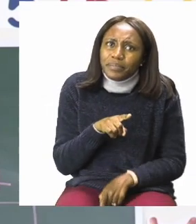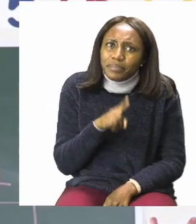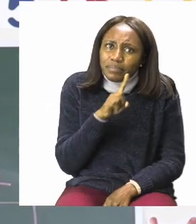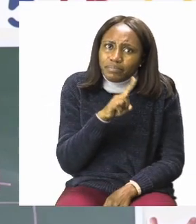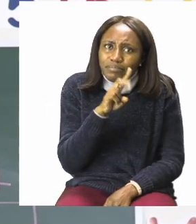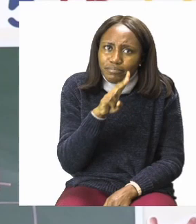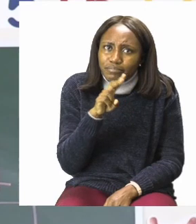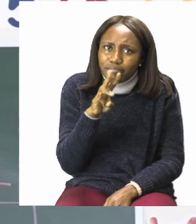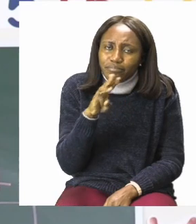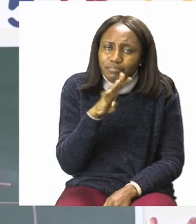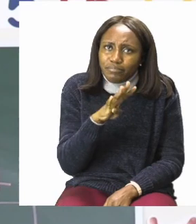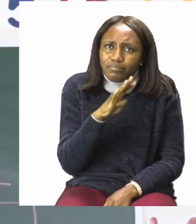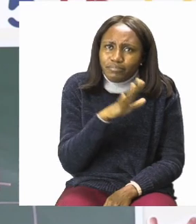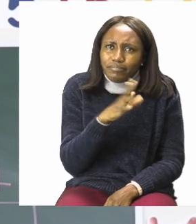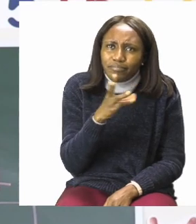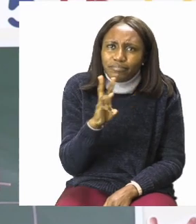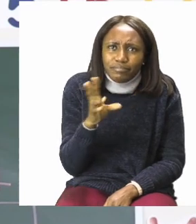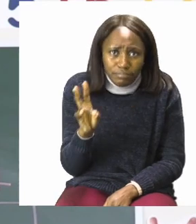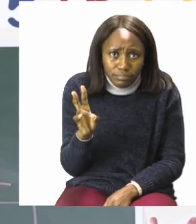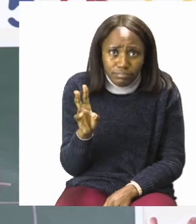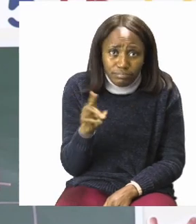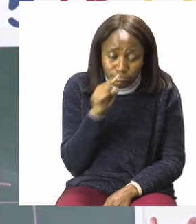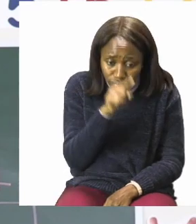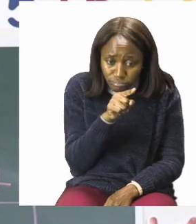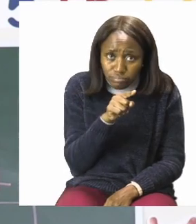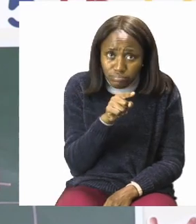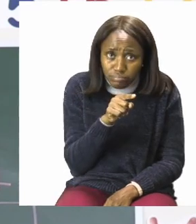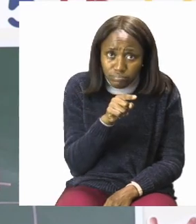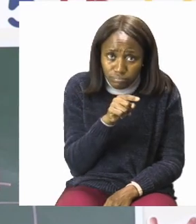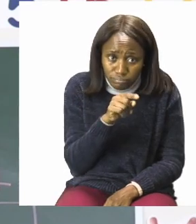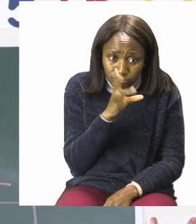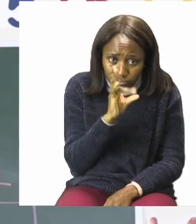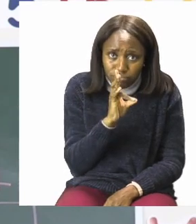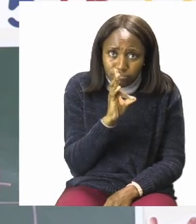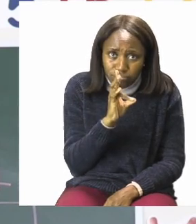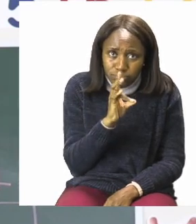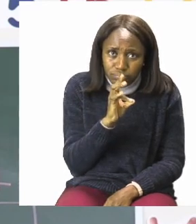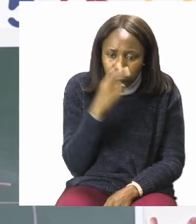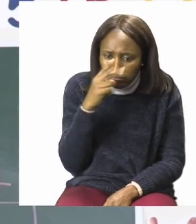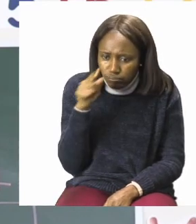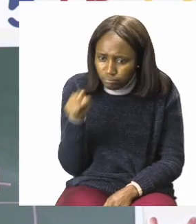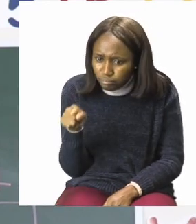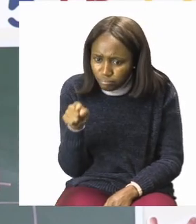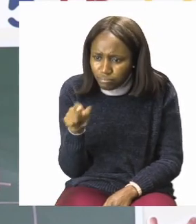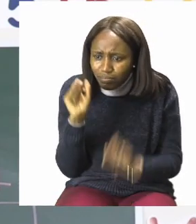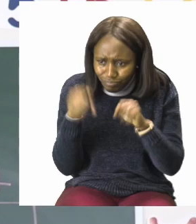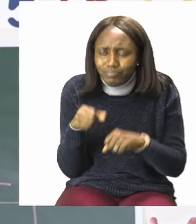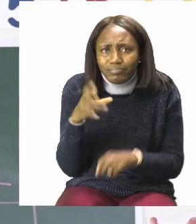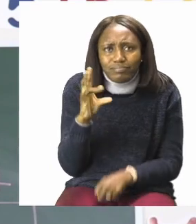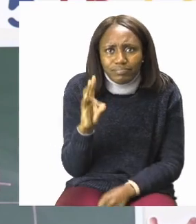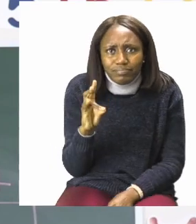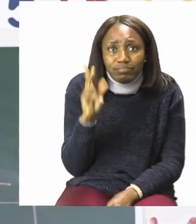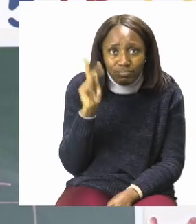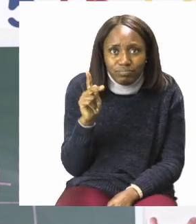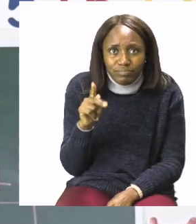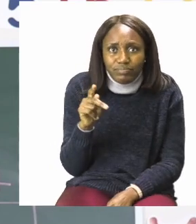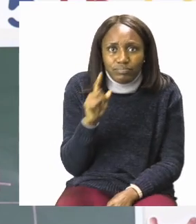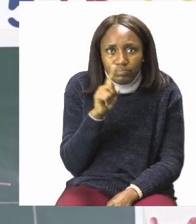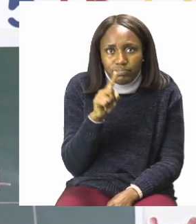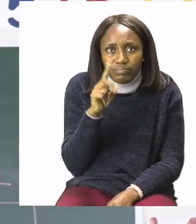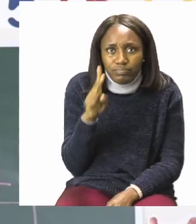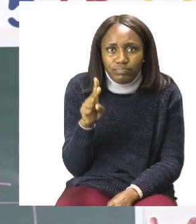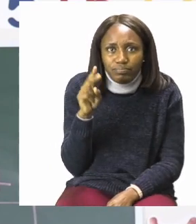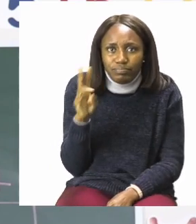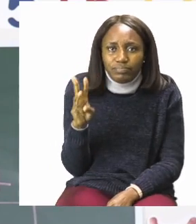2, 3, 4, 5, 6, 7 in this one, then that means I must have 7 in the rest of them.